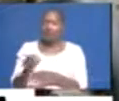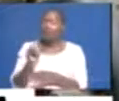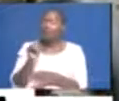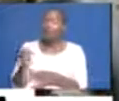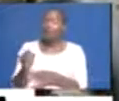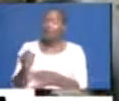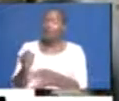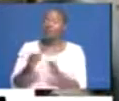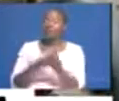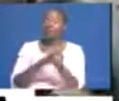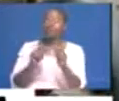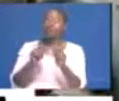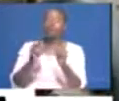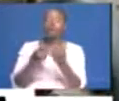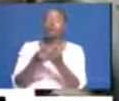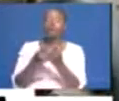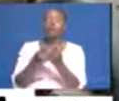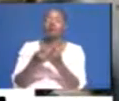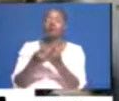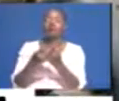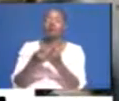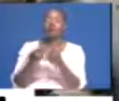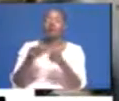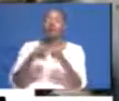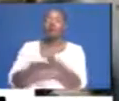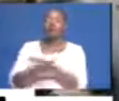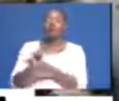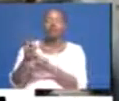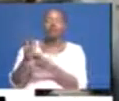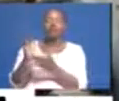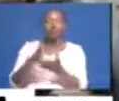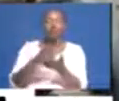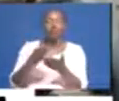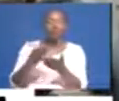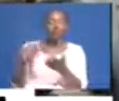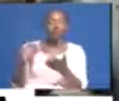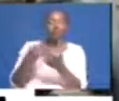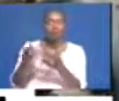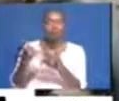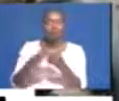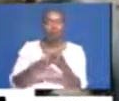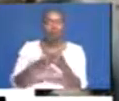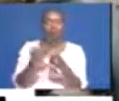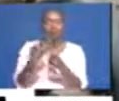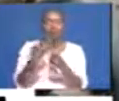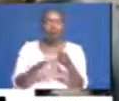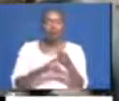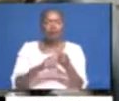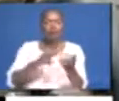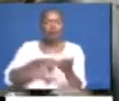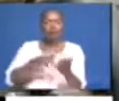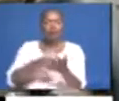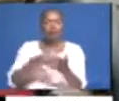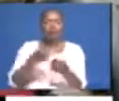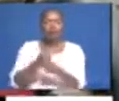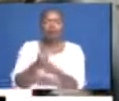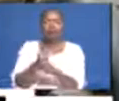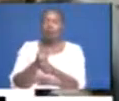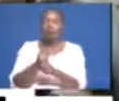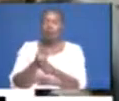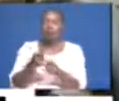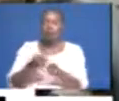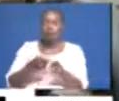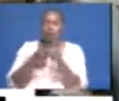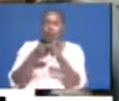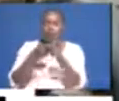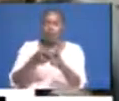team that retraced the roots of Kenyan music since 1946, a project that led him to being honored with the Order